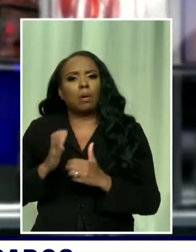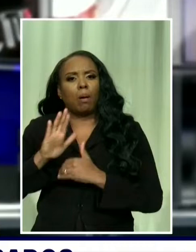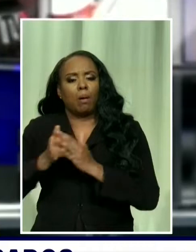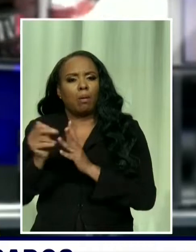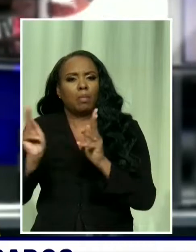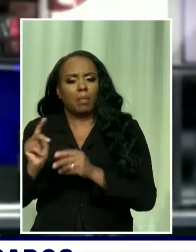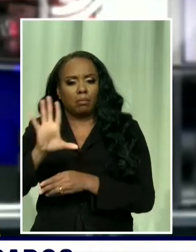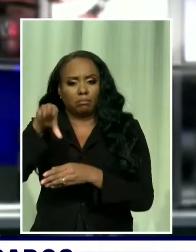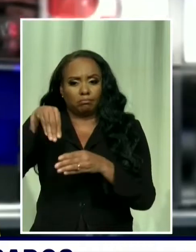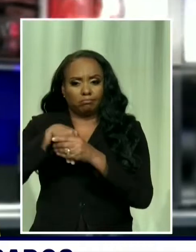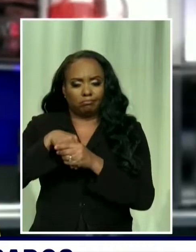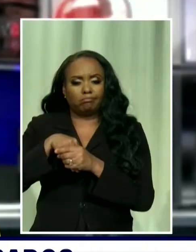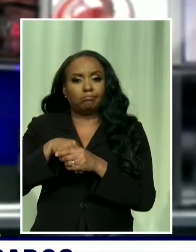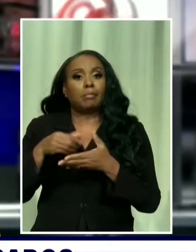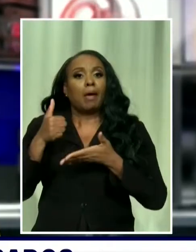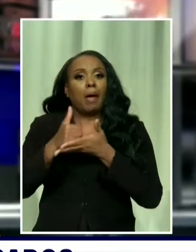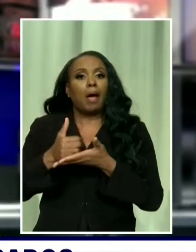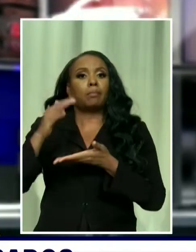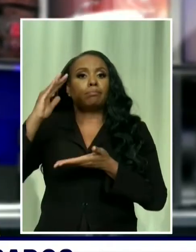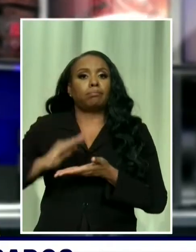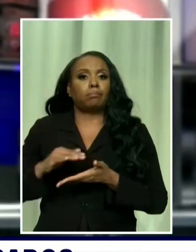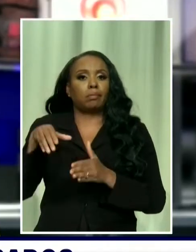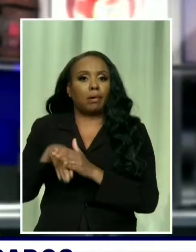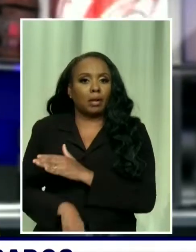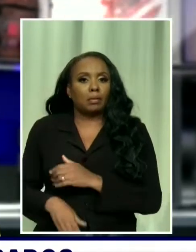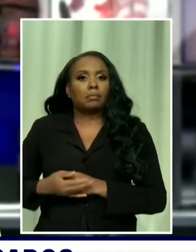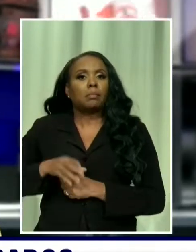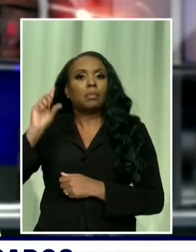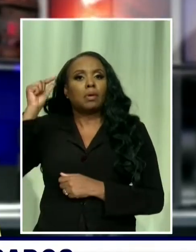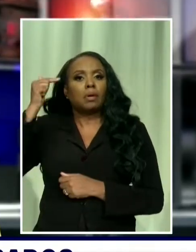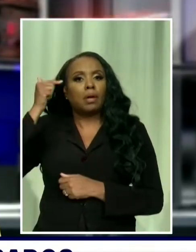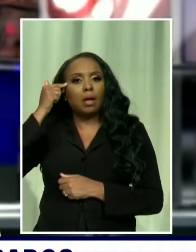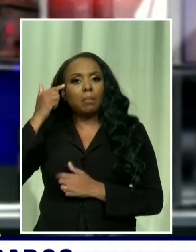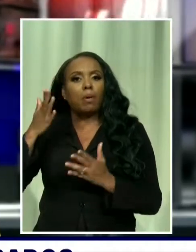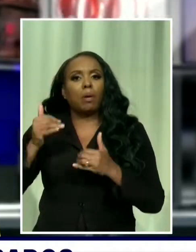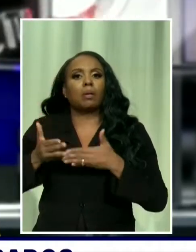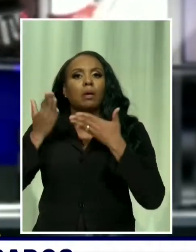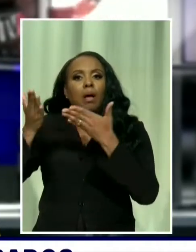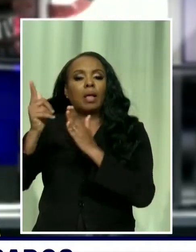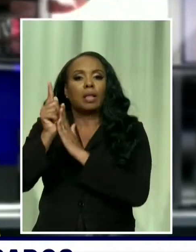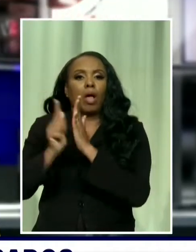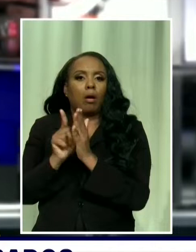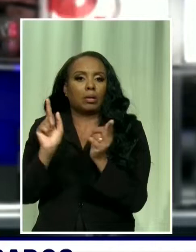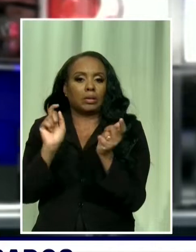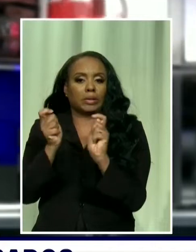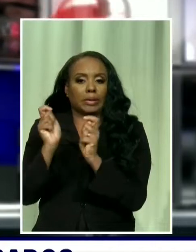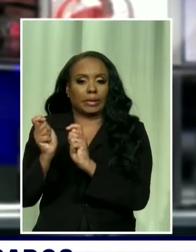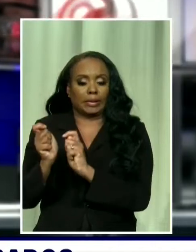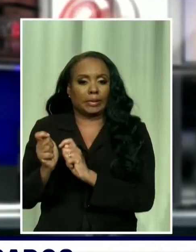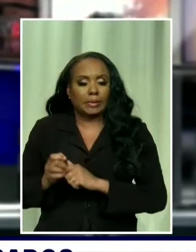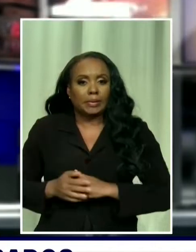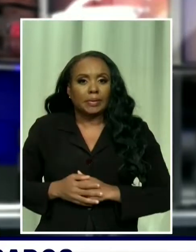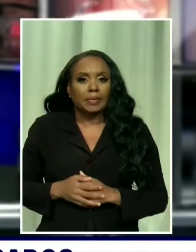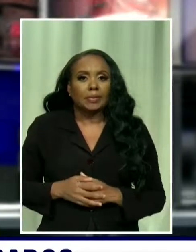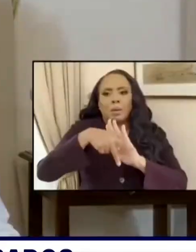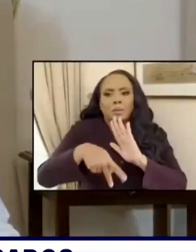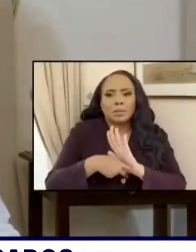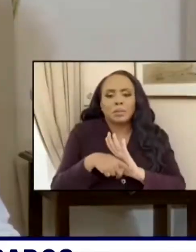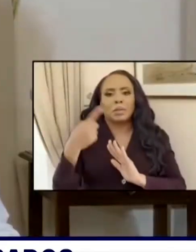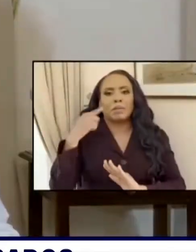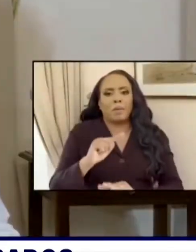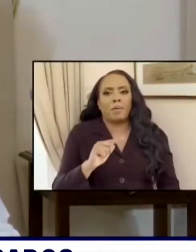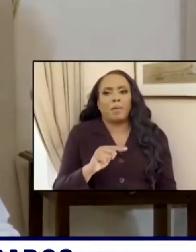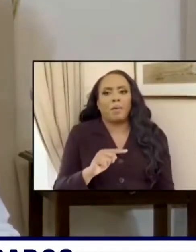their part. Ms. Motley says as far as government is concerned, legislative changes are on the cards. There